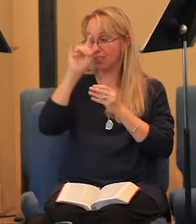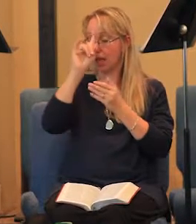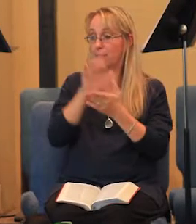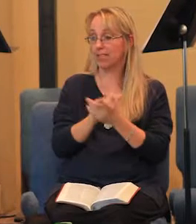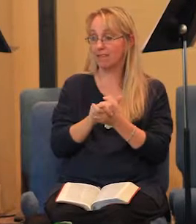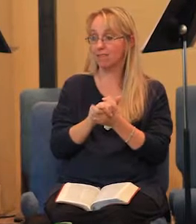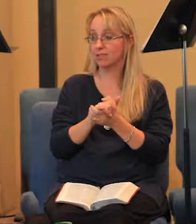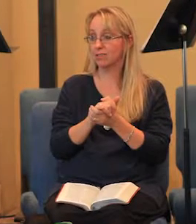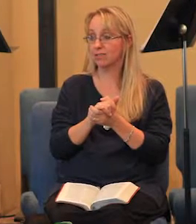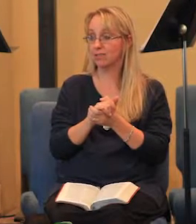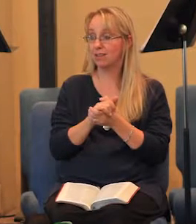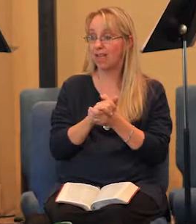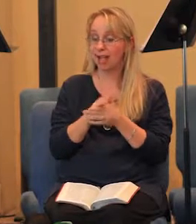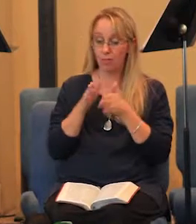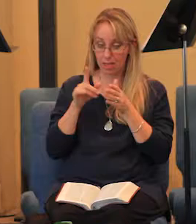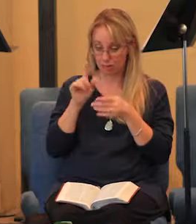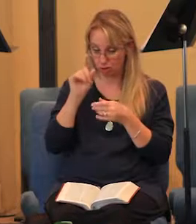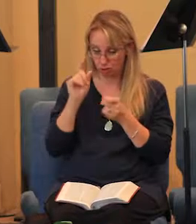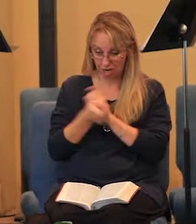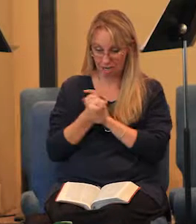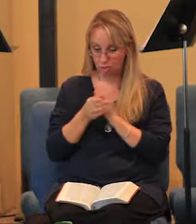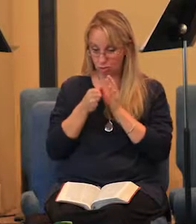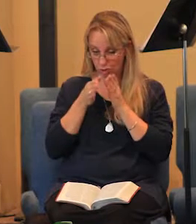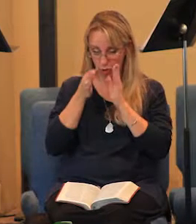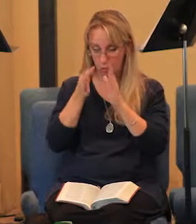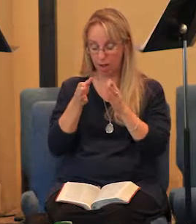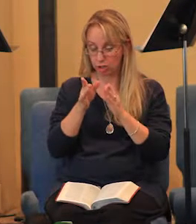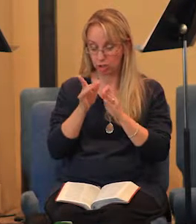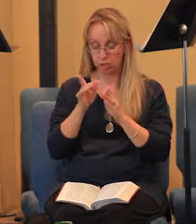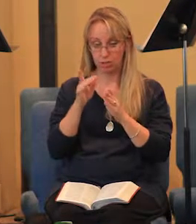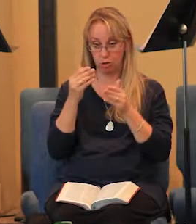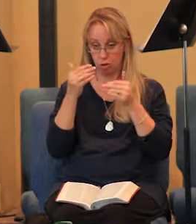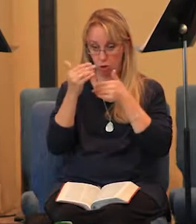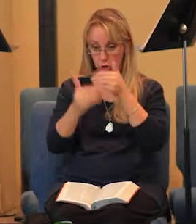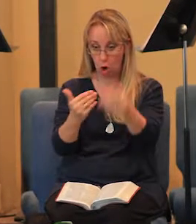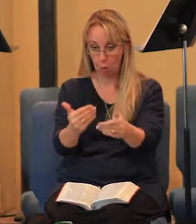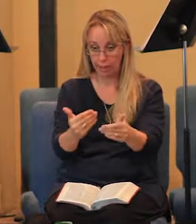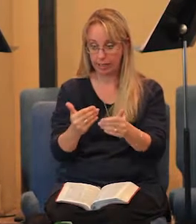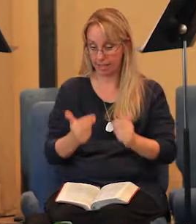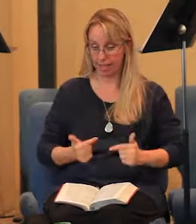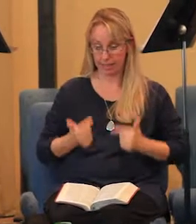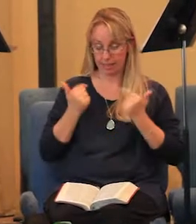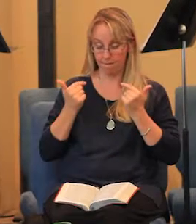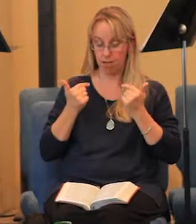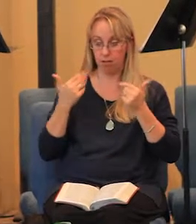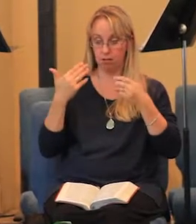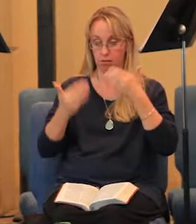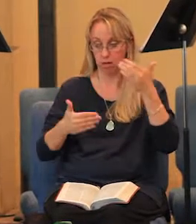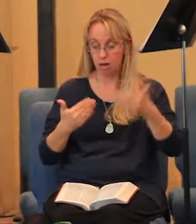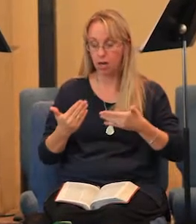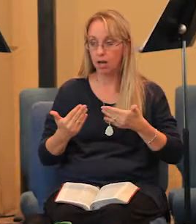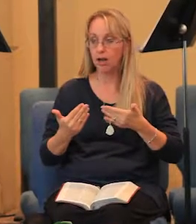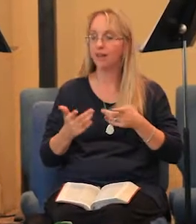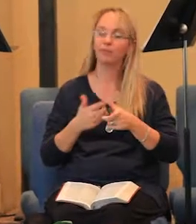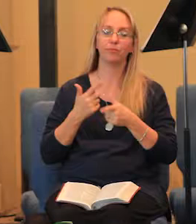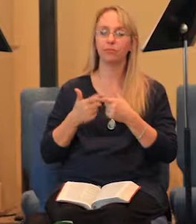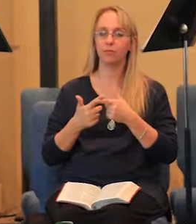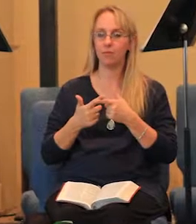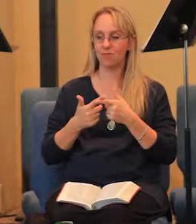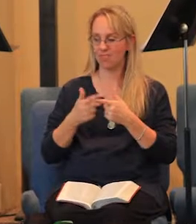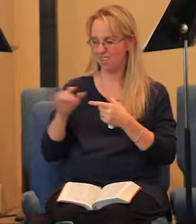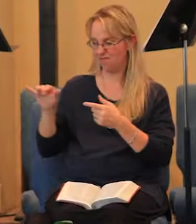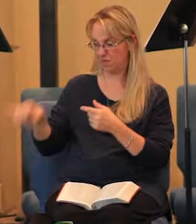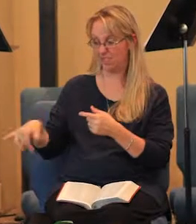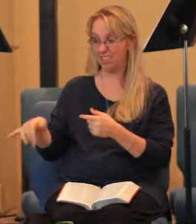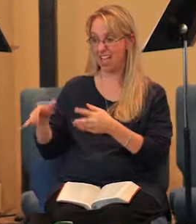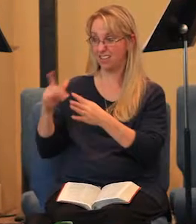believe, change the direction you're walking, change the direction you're living, and turn